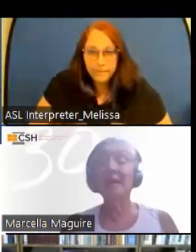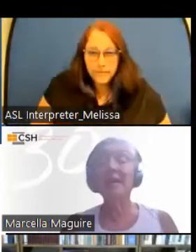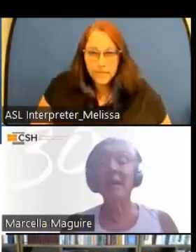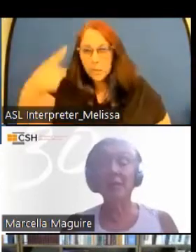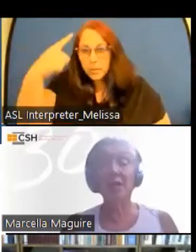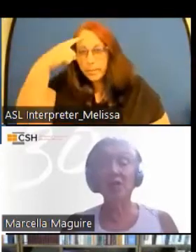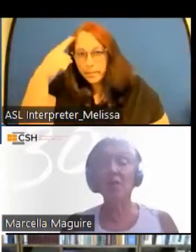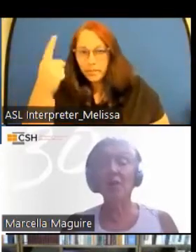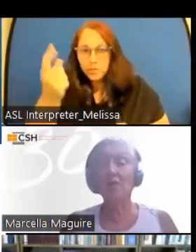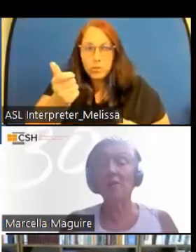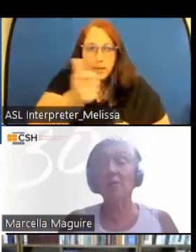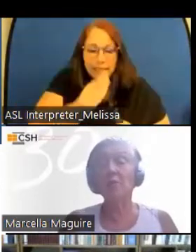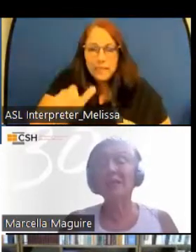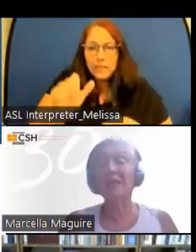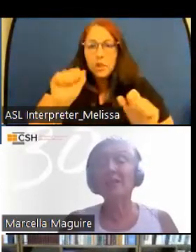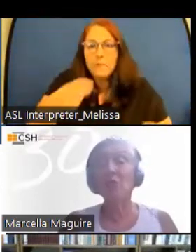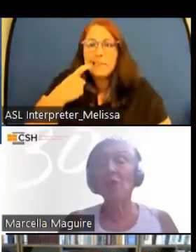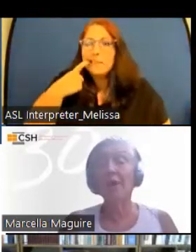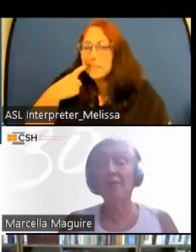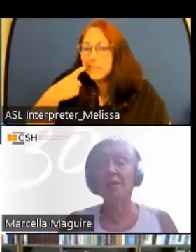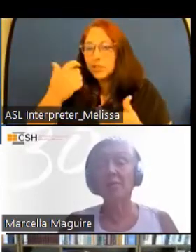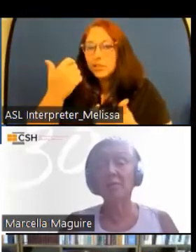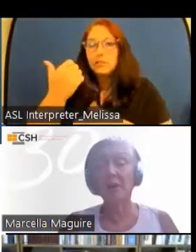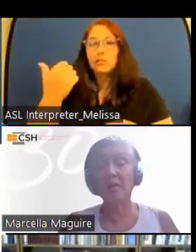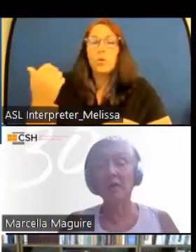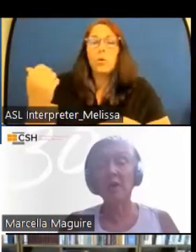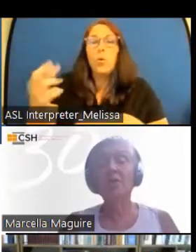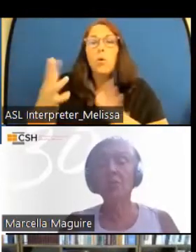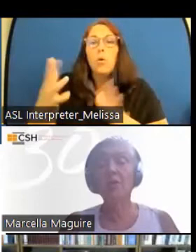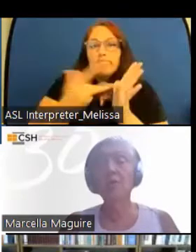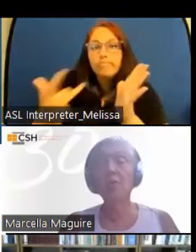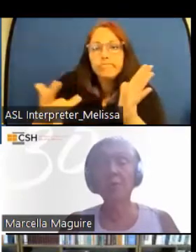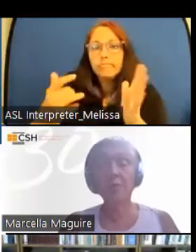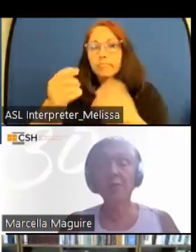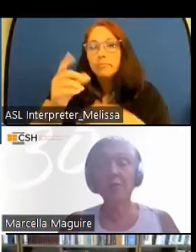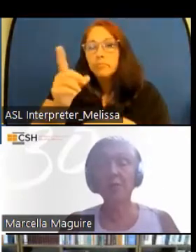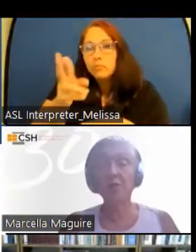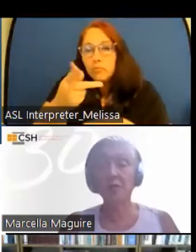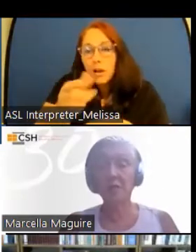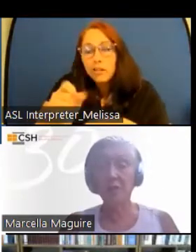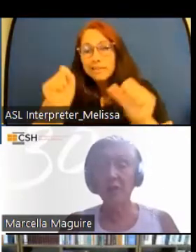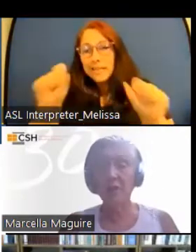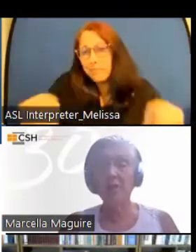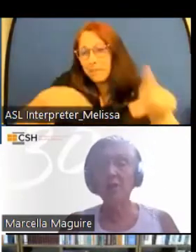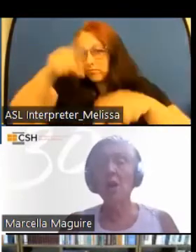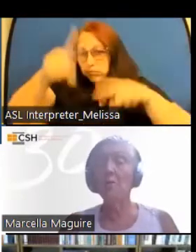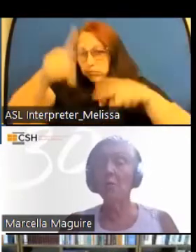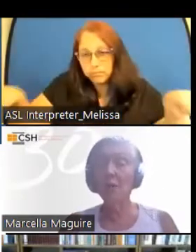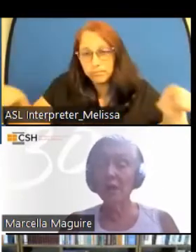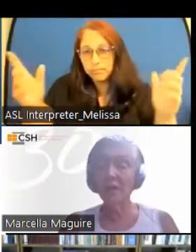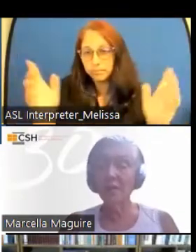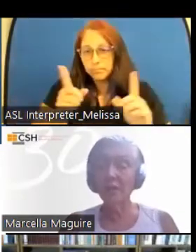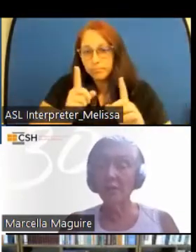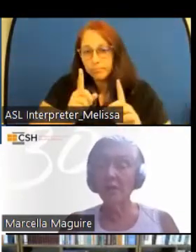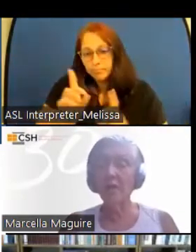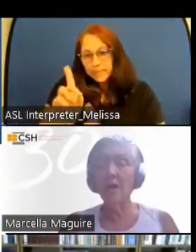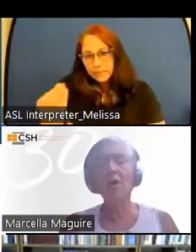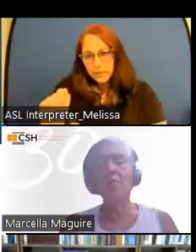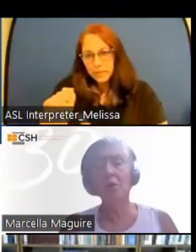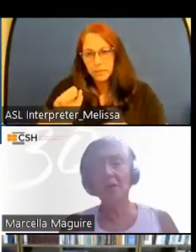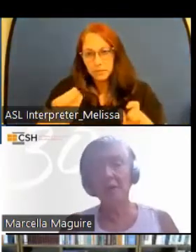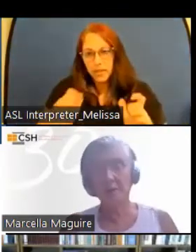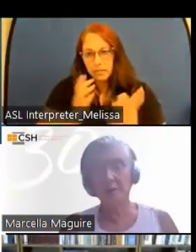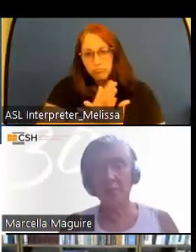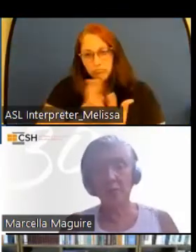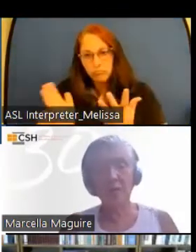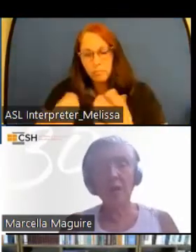with any combination of all of those, but at least one of those above. So we know that people experiencing with disabilities are more likely to be low income, are